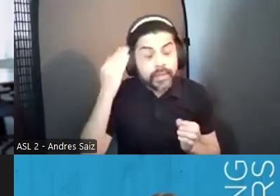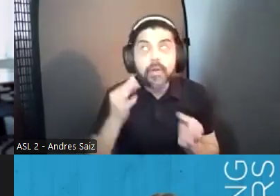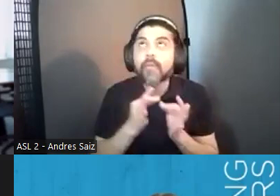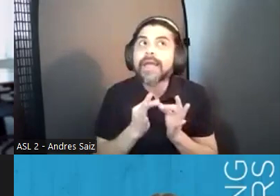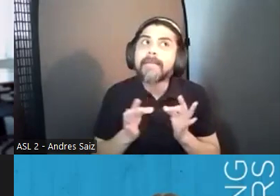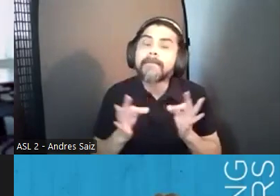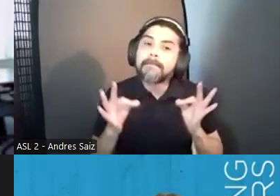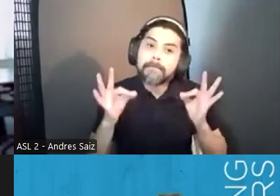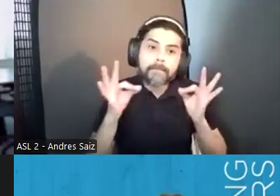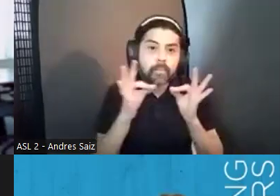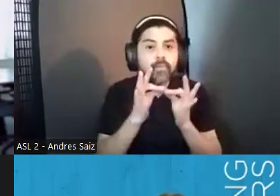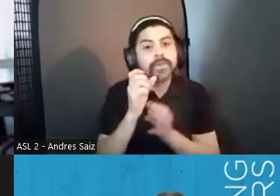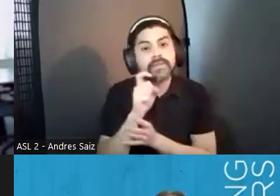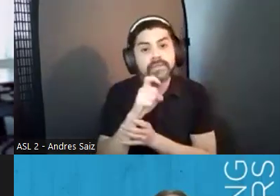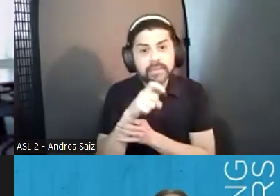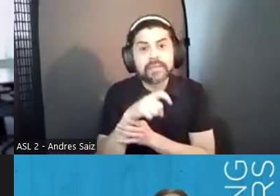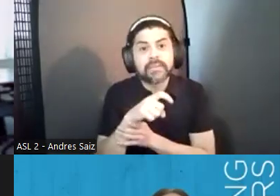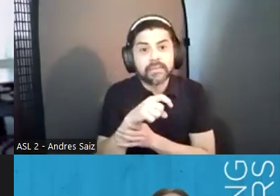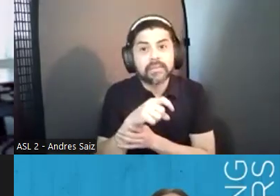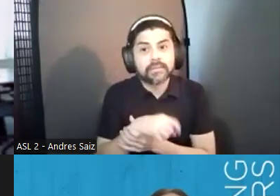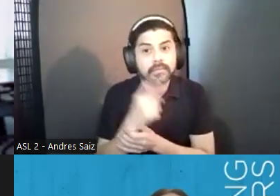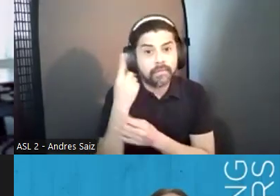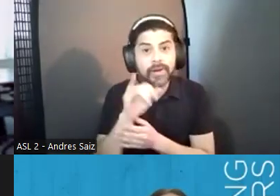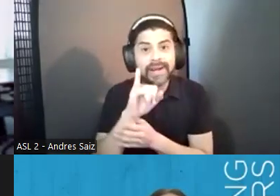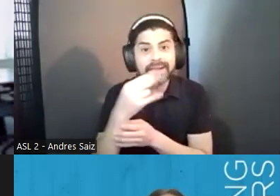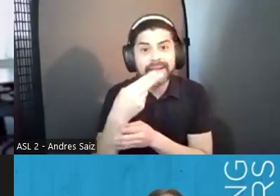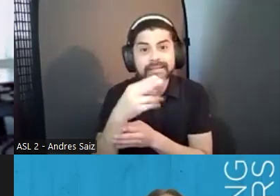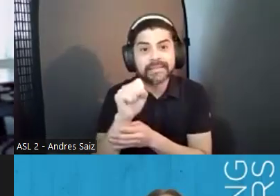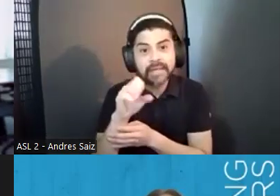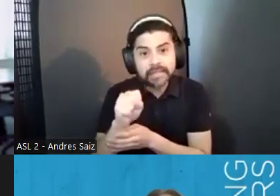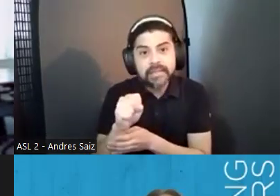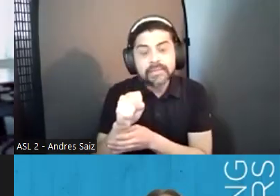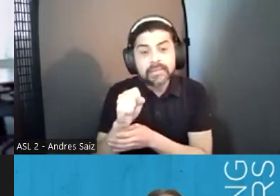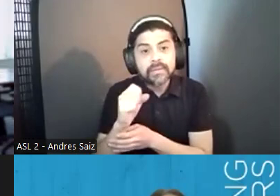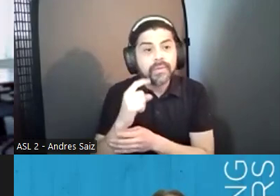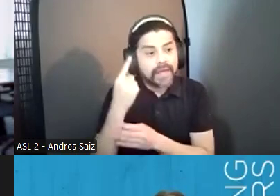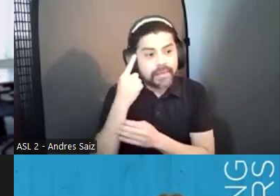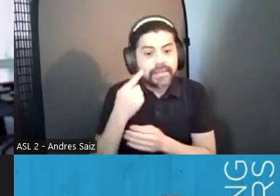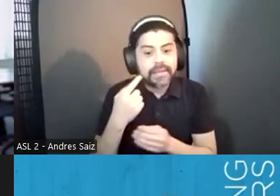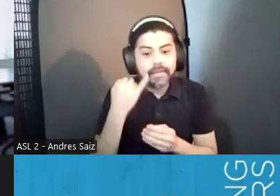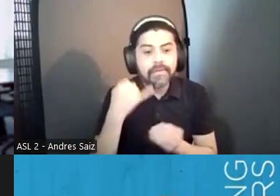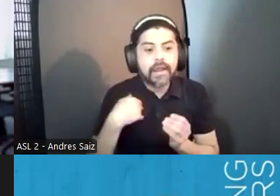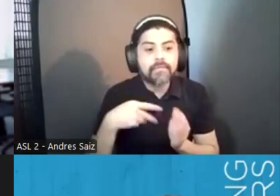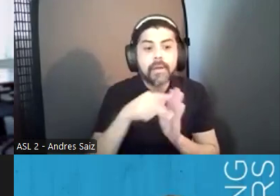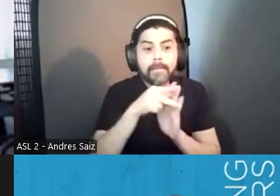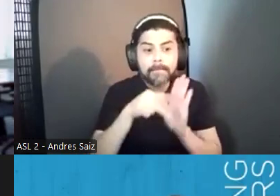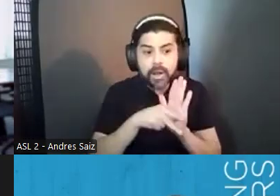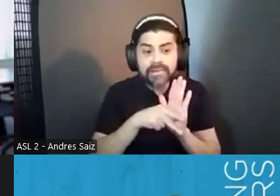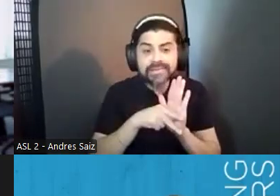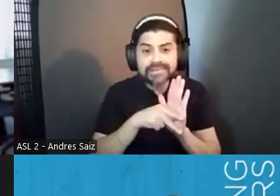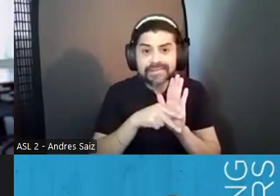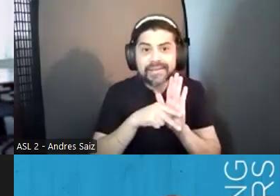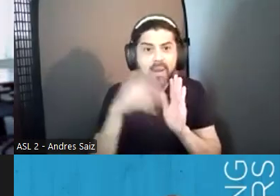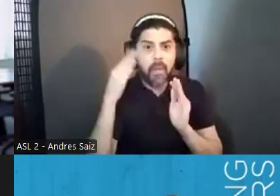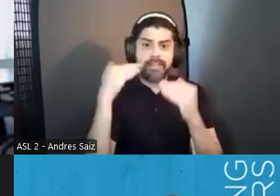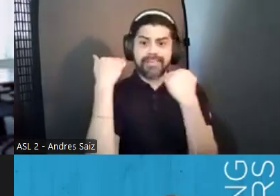state, and having sort of policies in place that are going to reduce people's hours and reduce the amount